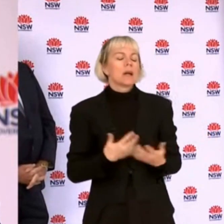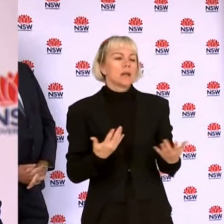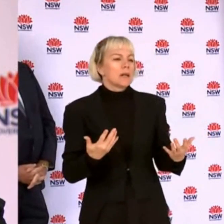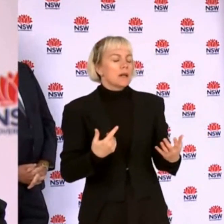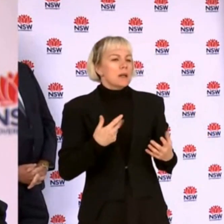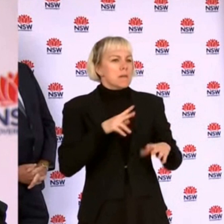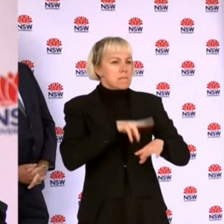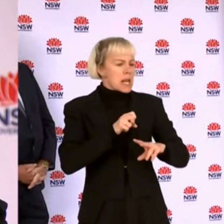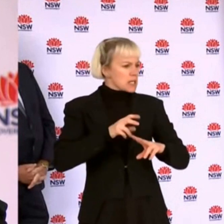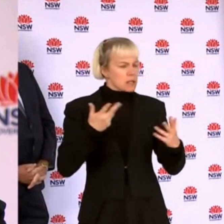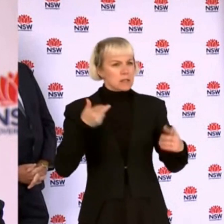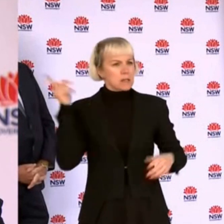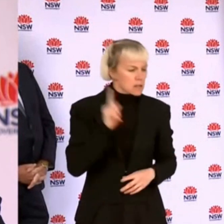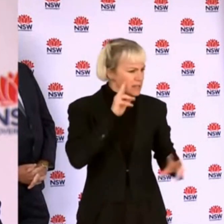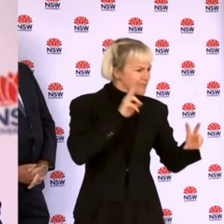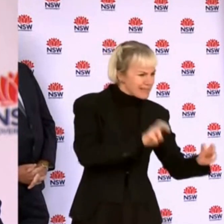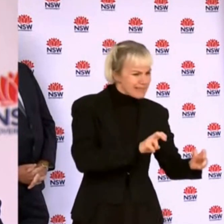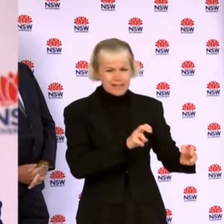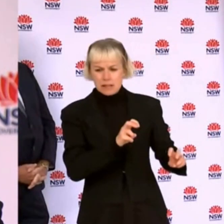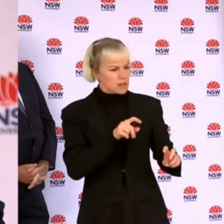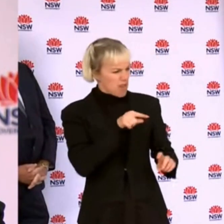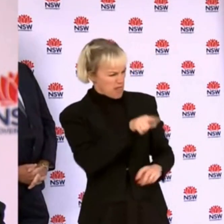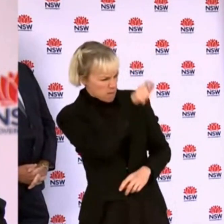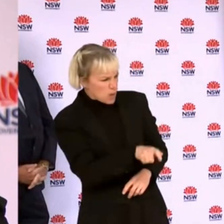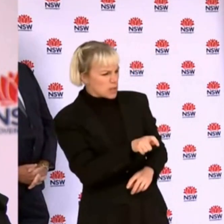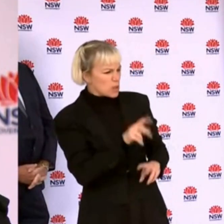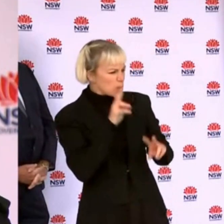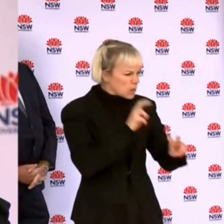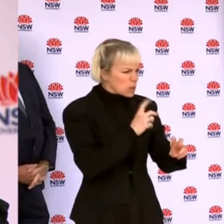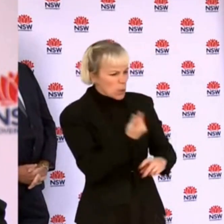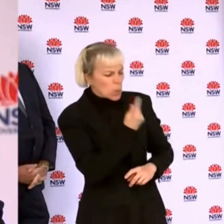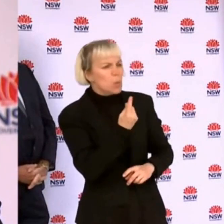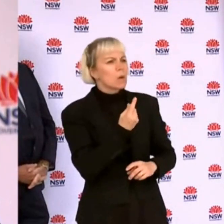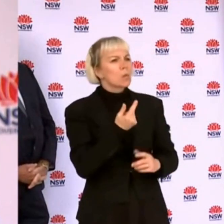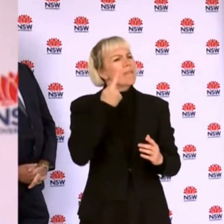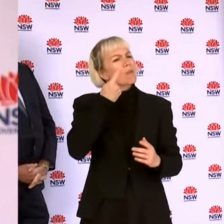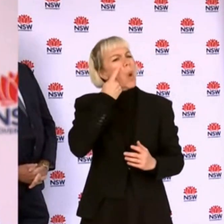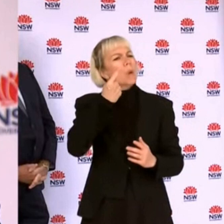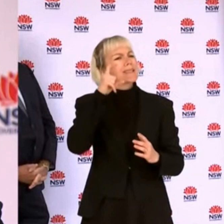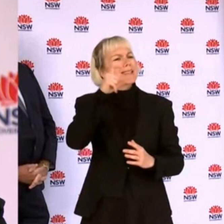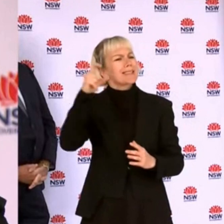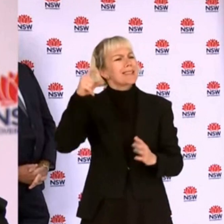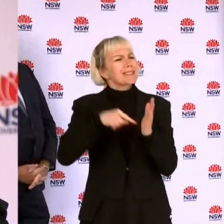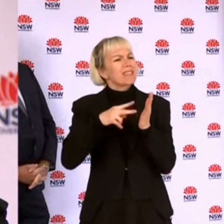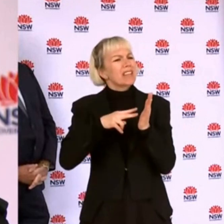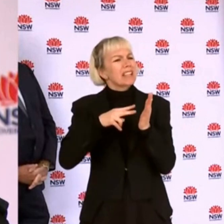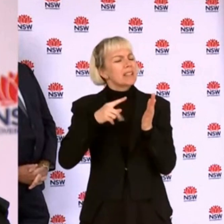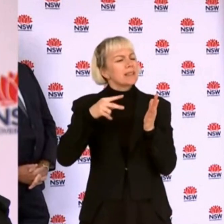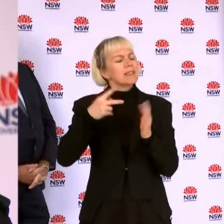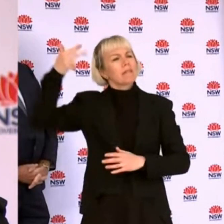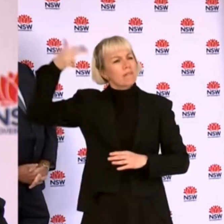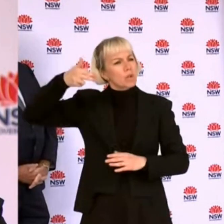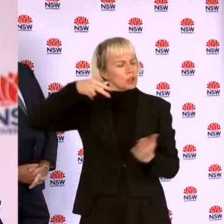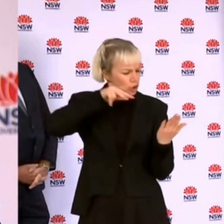have failed to reveal the identity of that person. They've looked at CCTV, they've asked a number of questions. If anyone has any